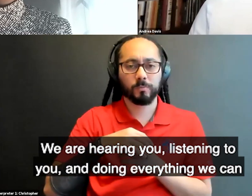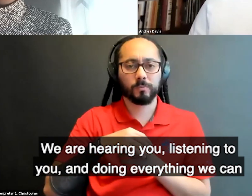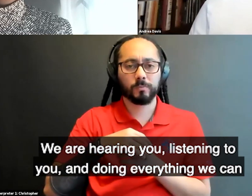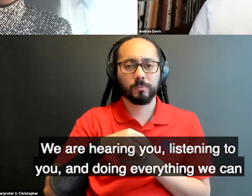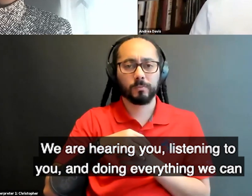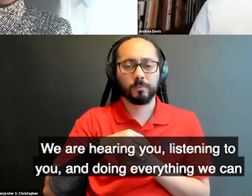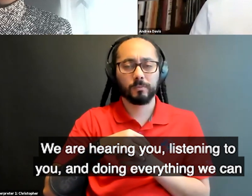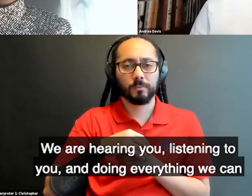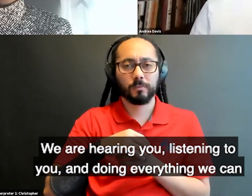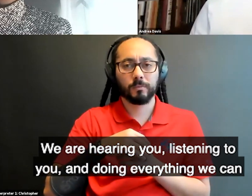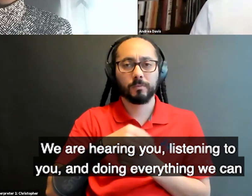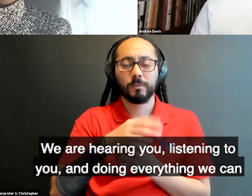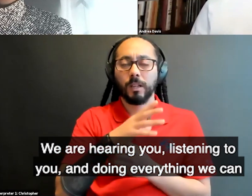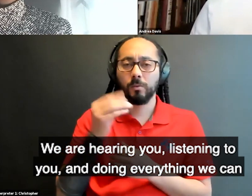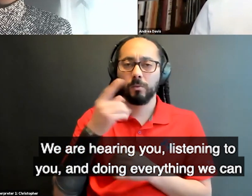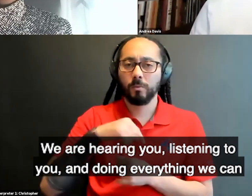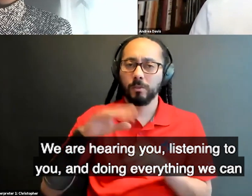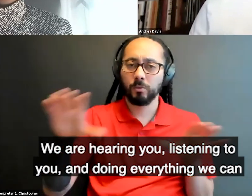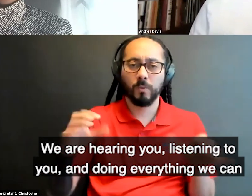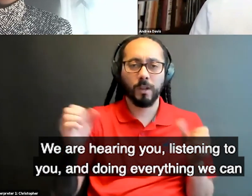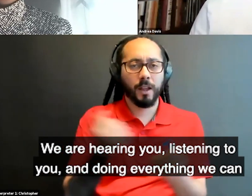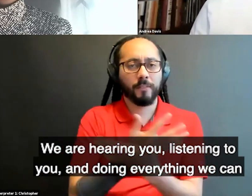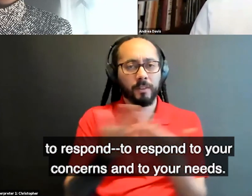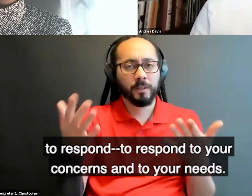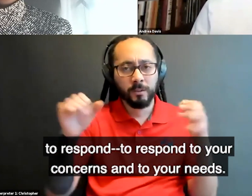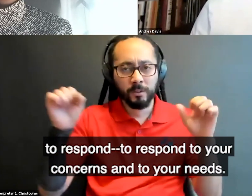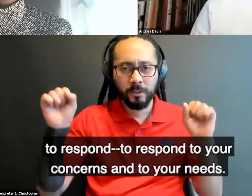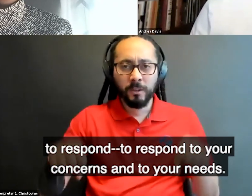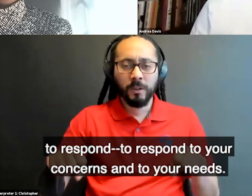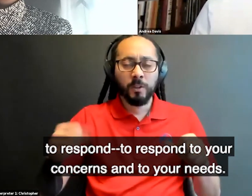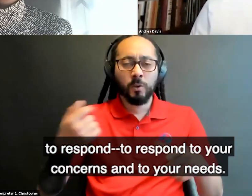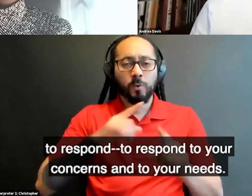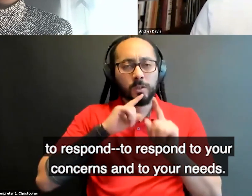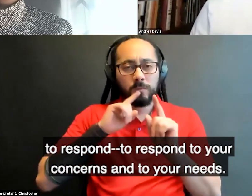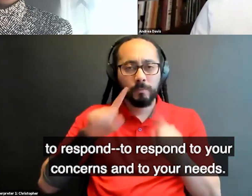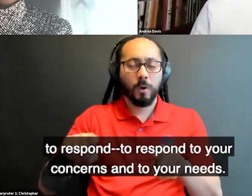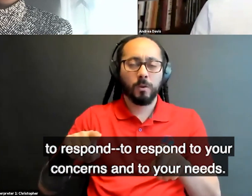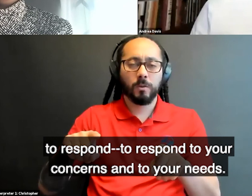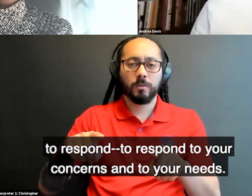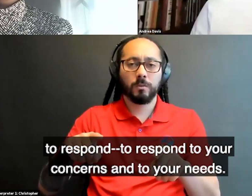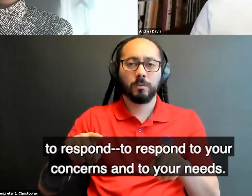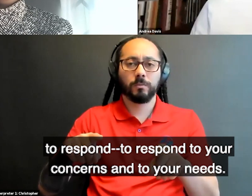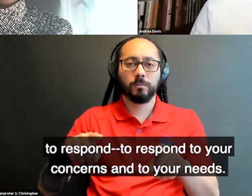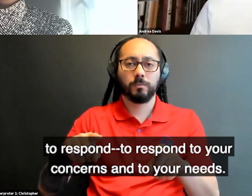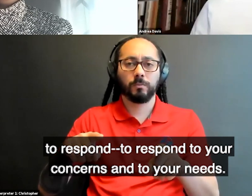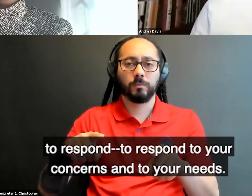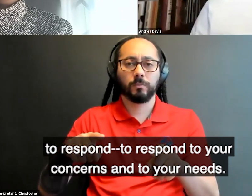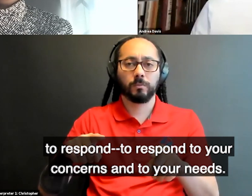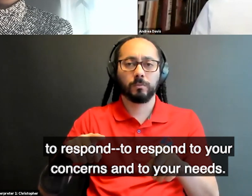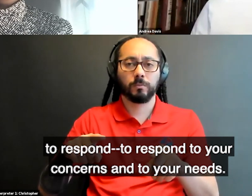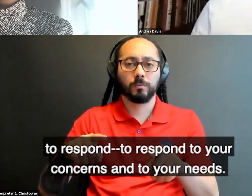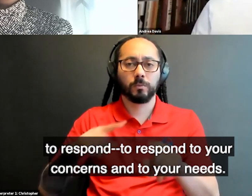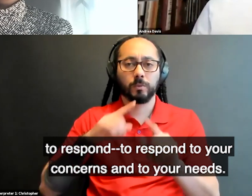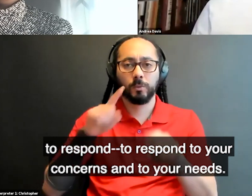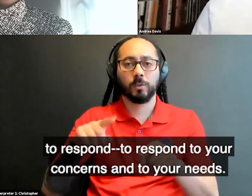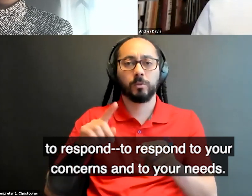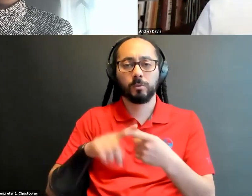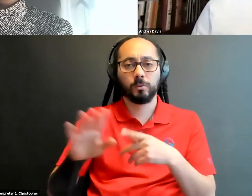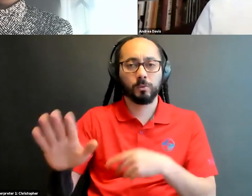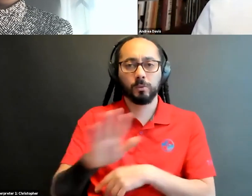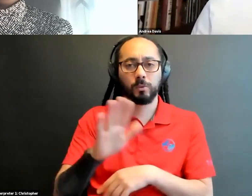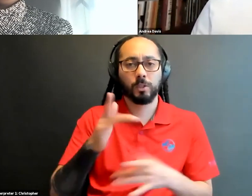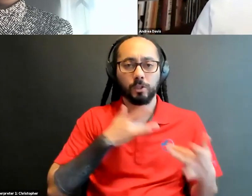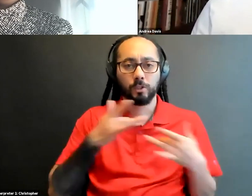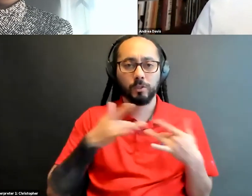and doing everything we can to respond to your concerns and to